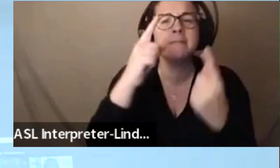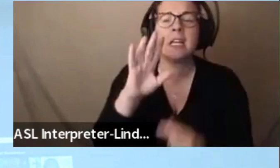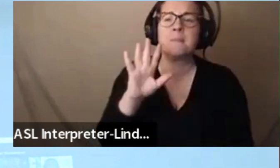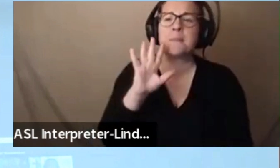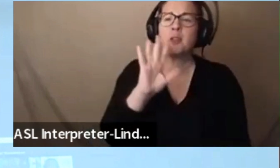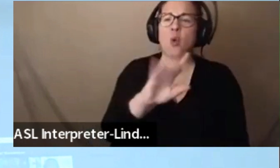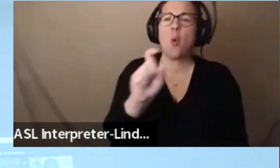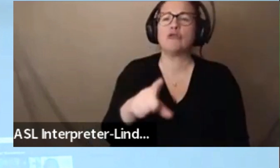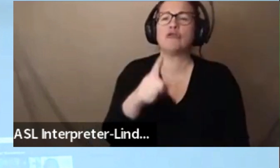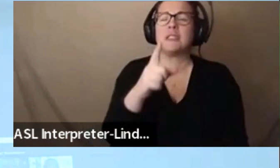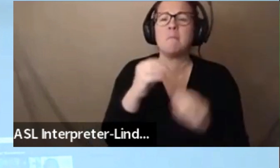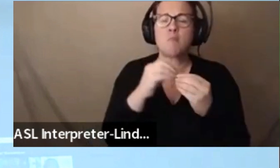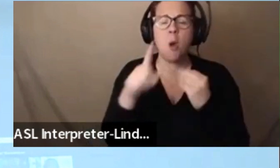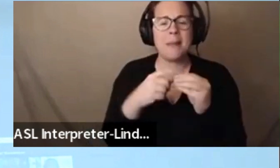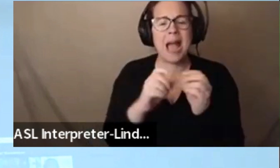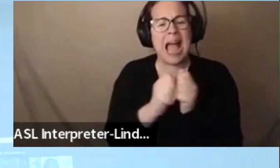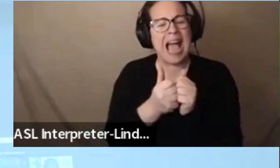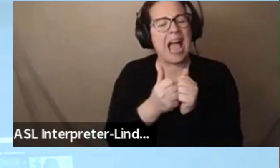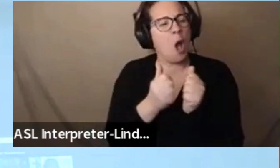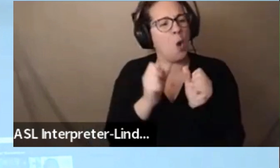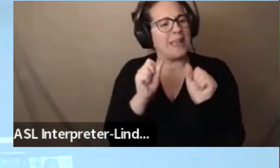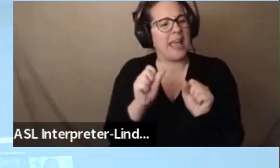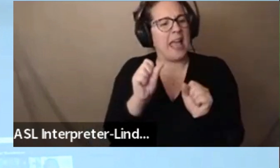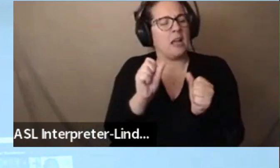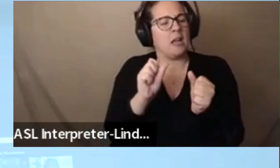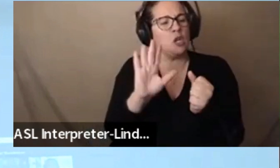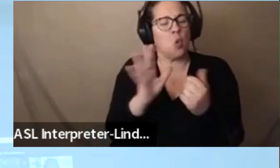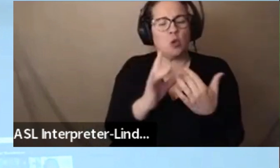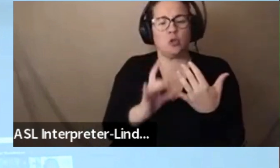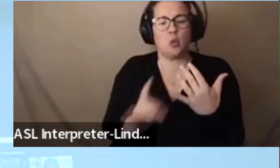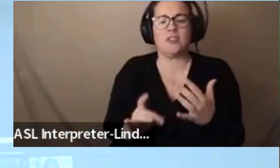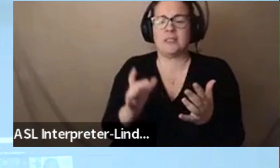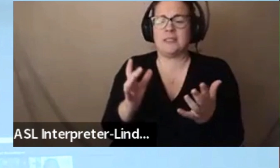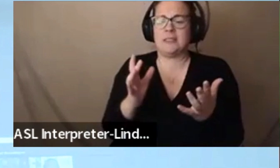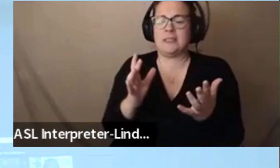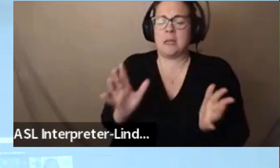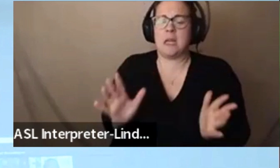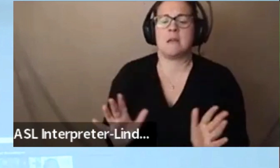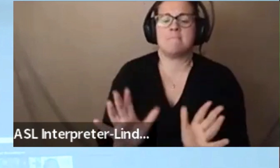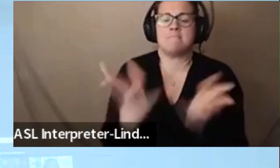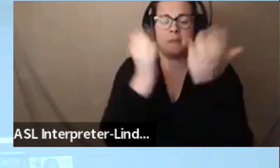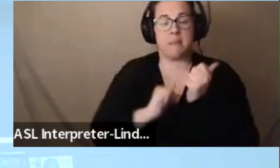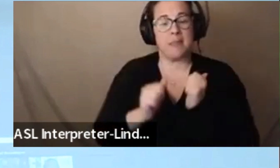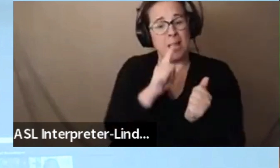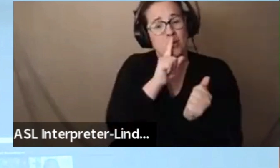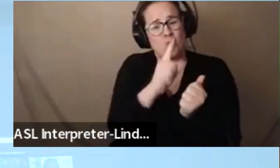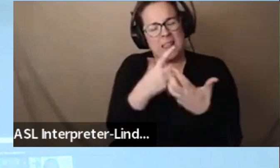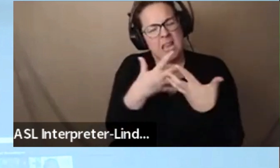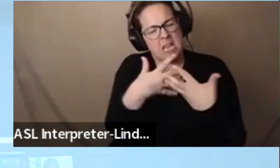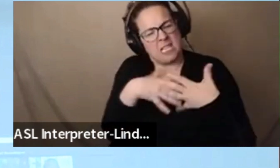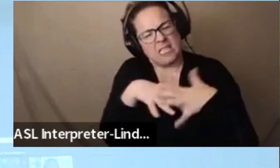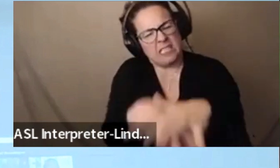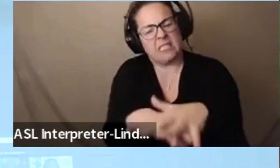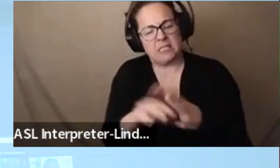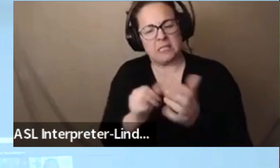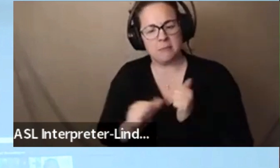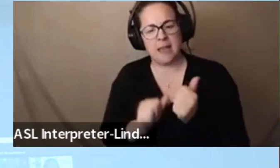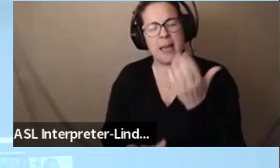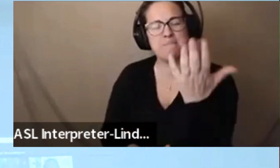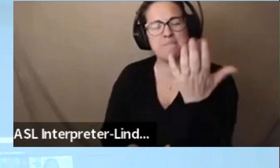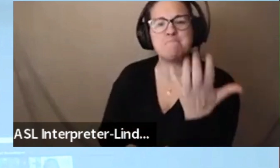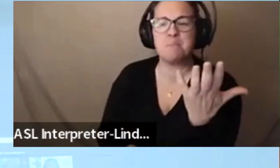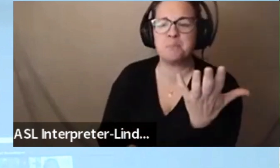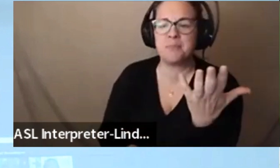enhance it, and the first part of your question is really, really the strongest part, isn't it? Which is, how do you make it so